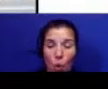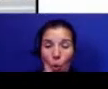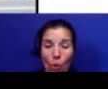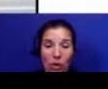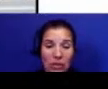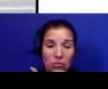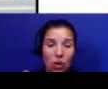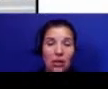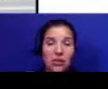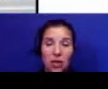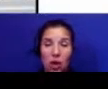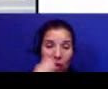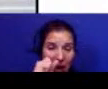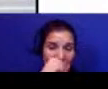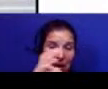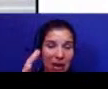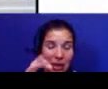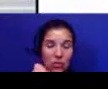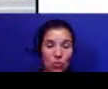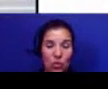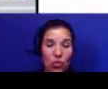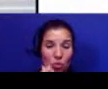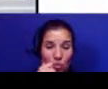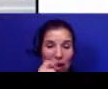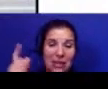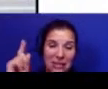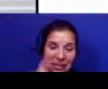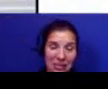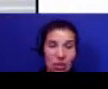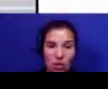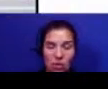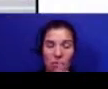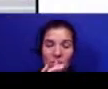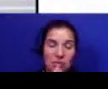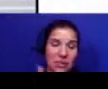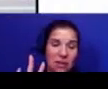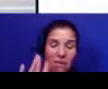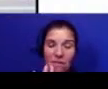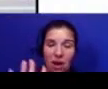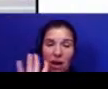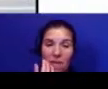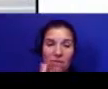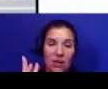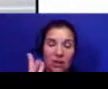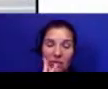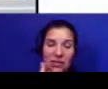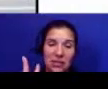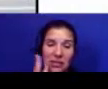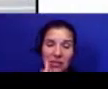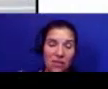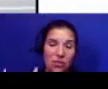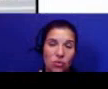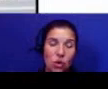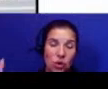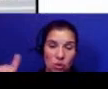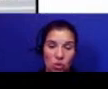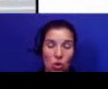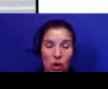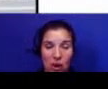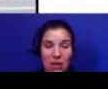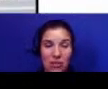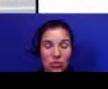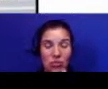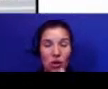their ideas about race until they're more 5 or 6 or 7 years old. And studies show that when our kids start